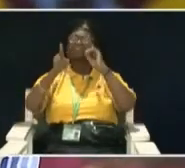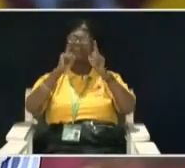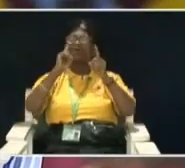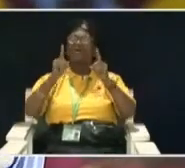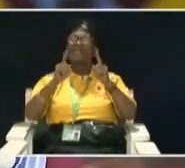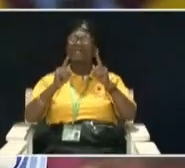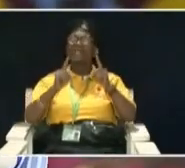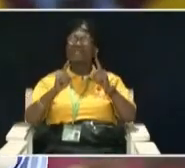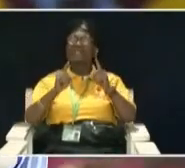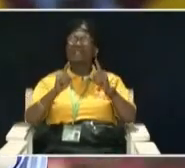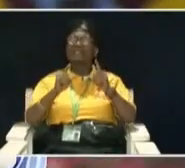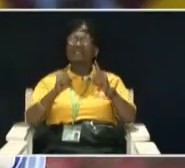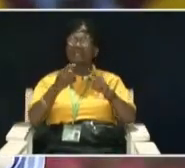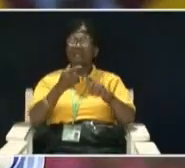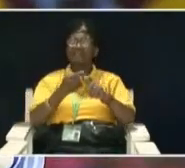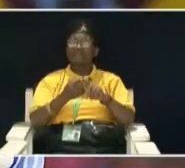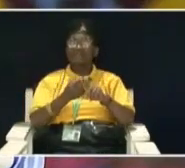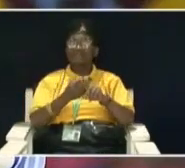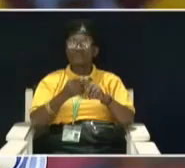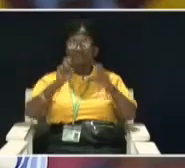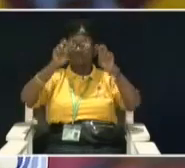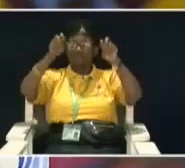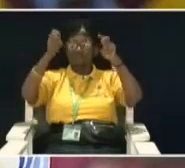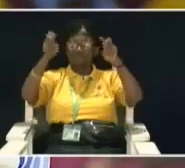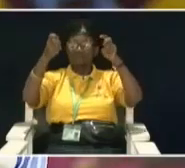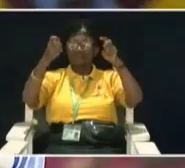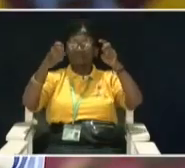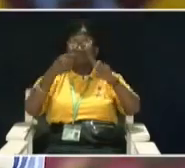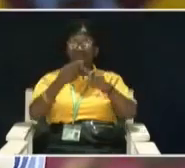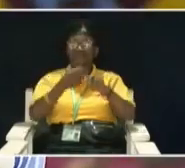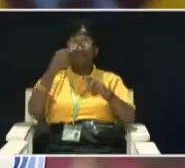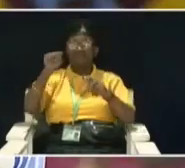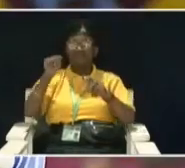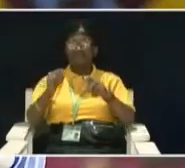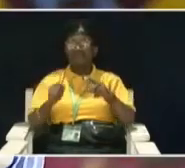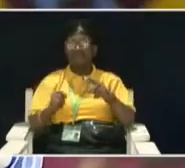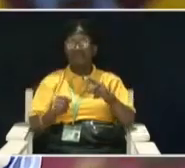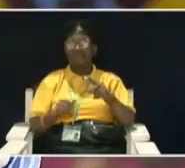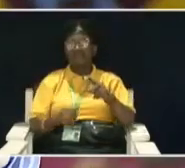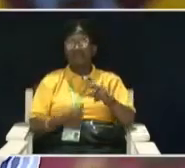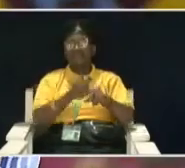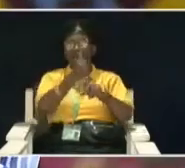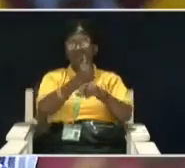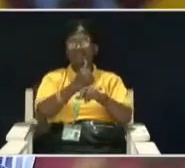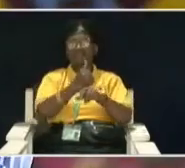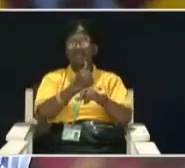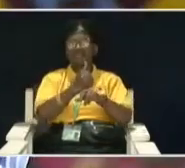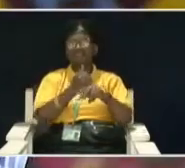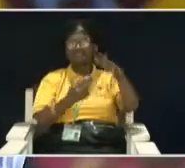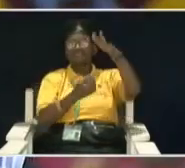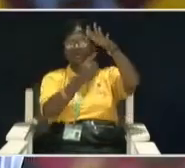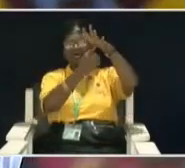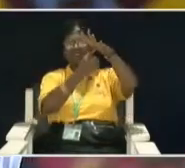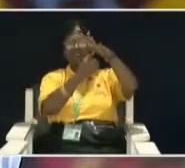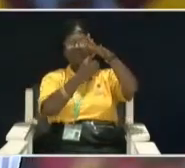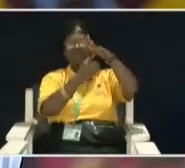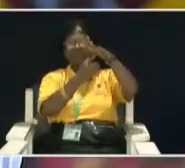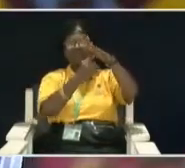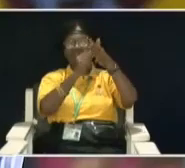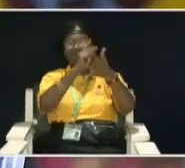from the mountaintop at 4, and the theme will be in partnership with